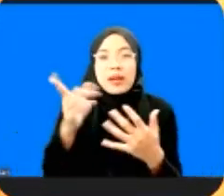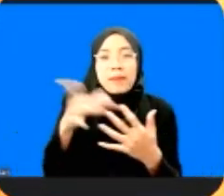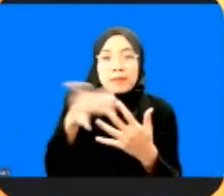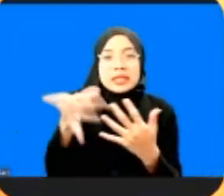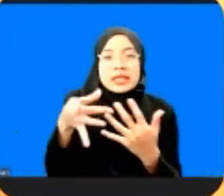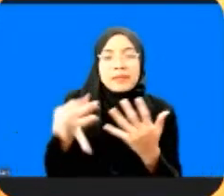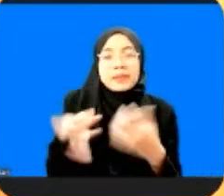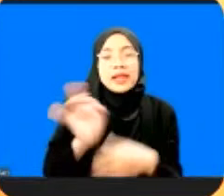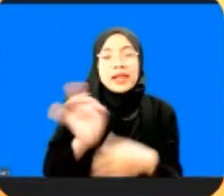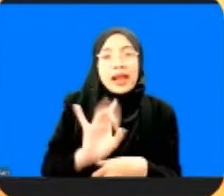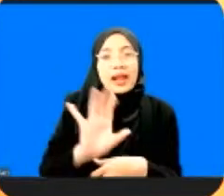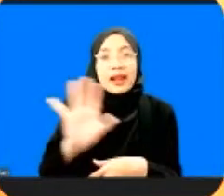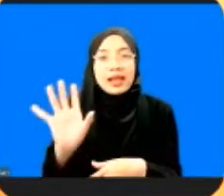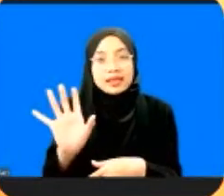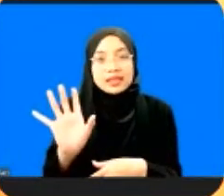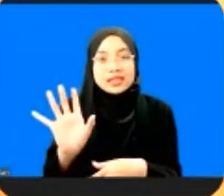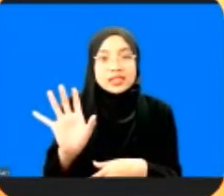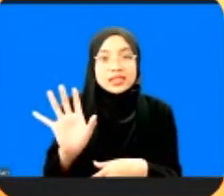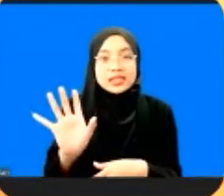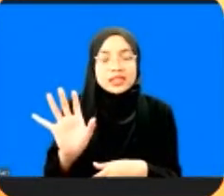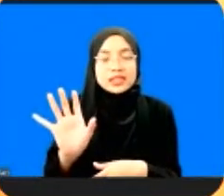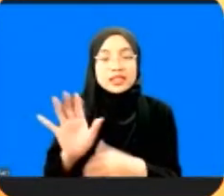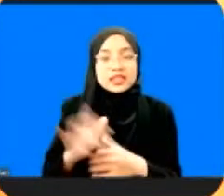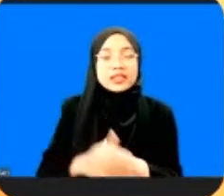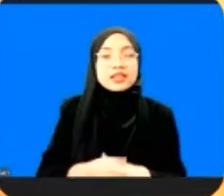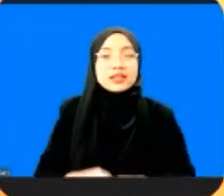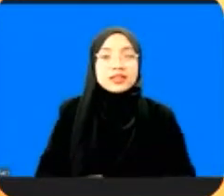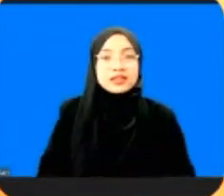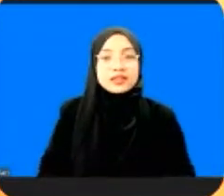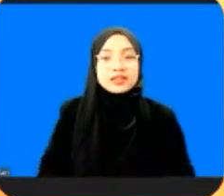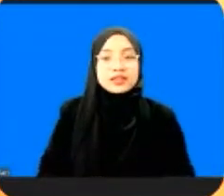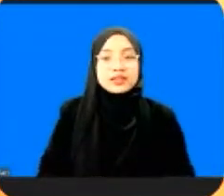well, actually, Alice, you talked about some of these